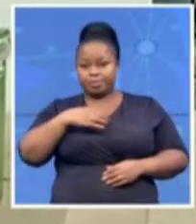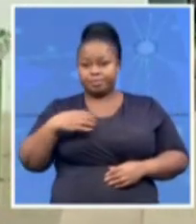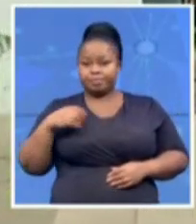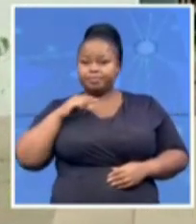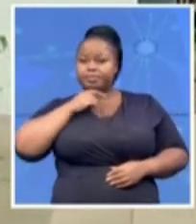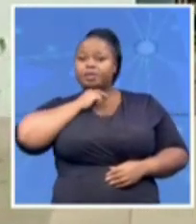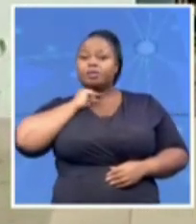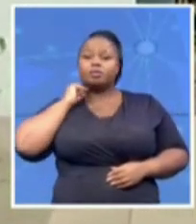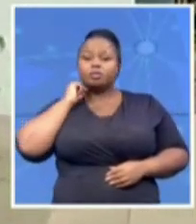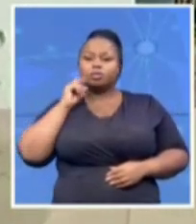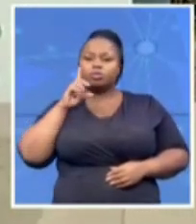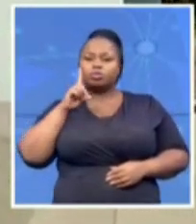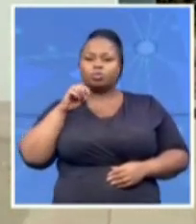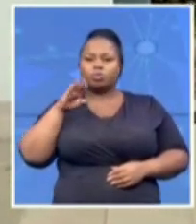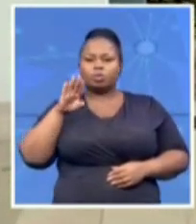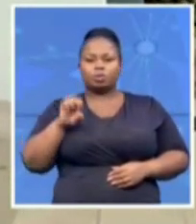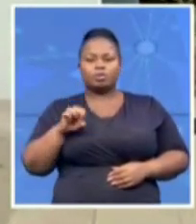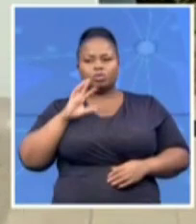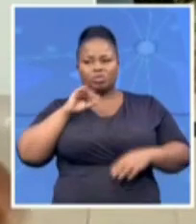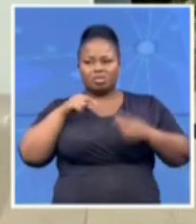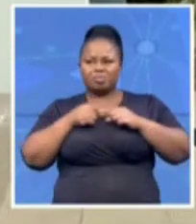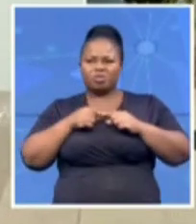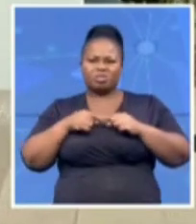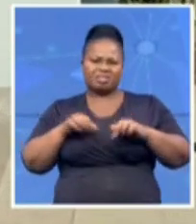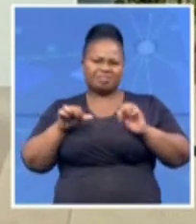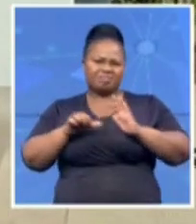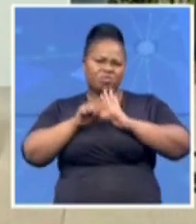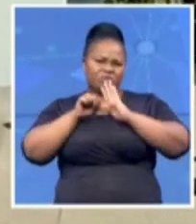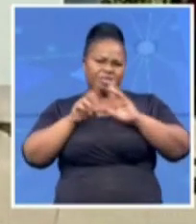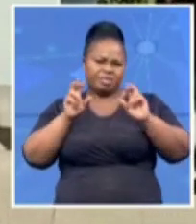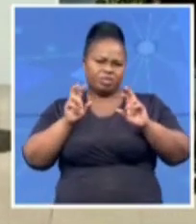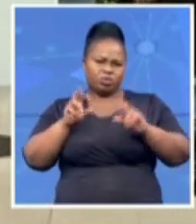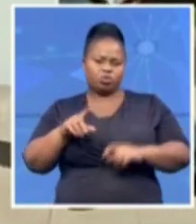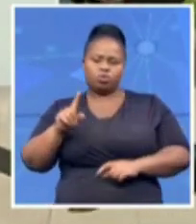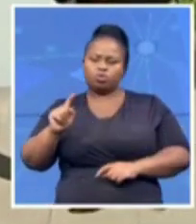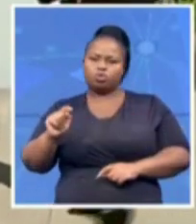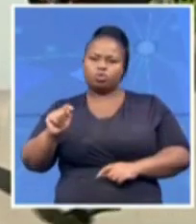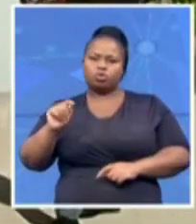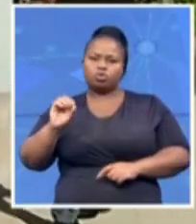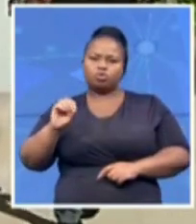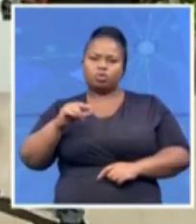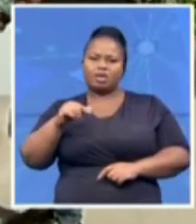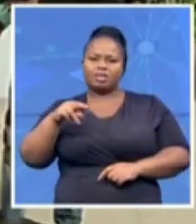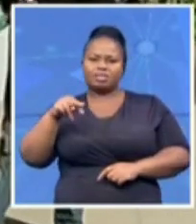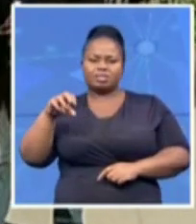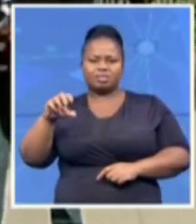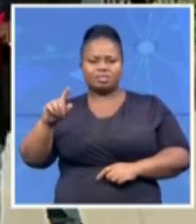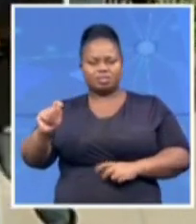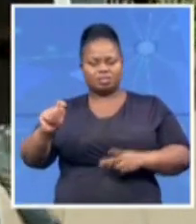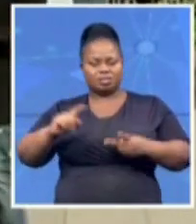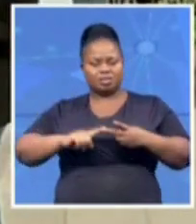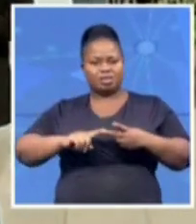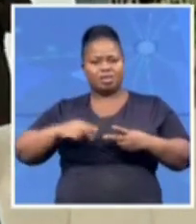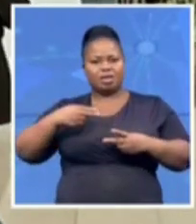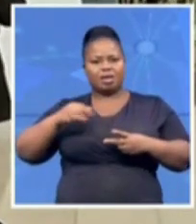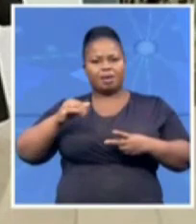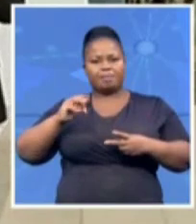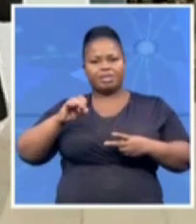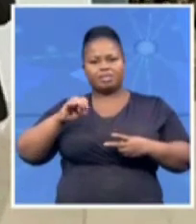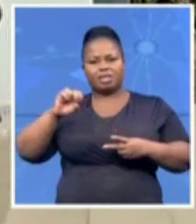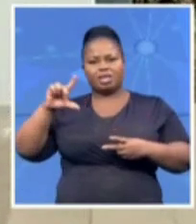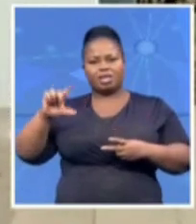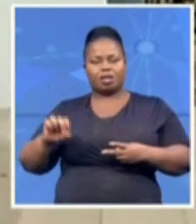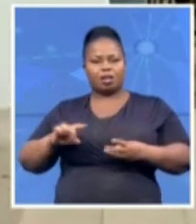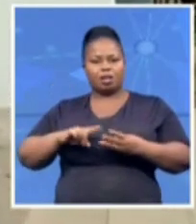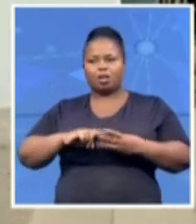When we went out to communities in Tongat, in Hammersdale, it's the same issue. People need water, people need clothing, people don't know where to go, they